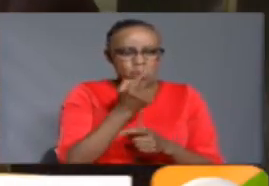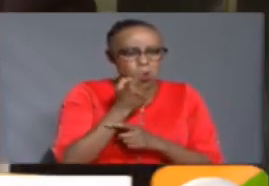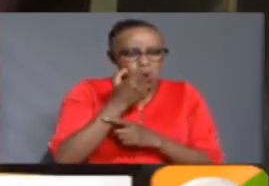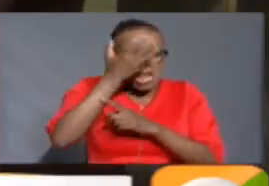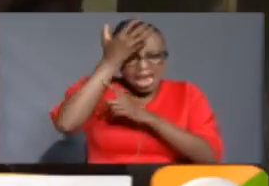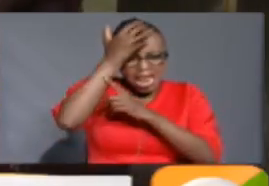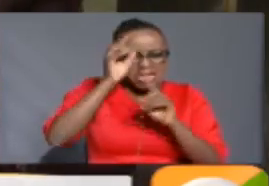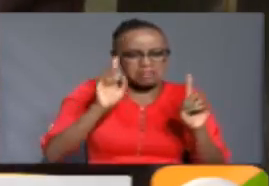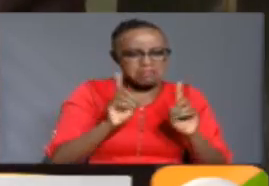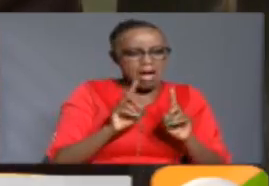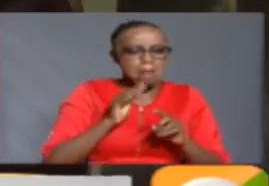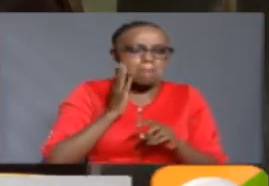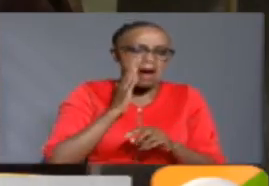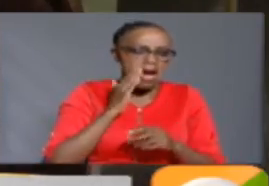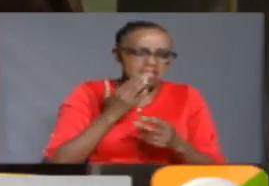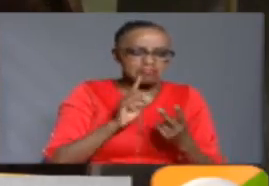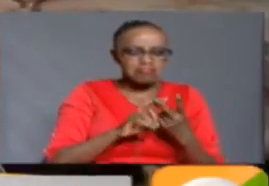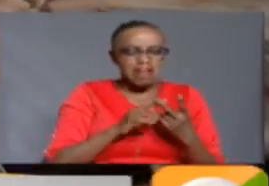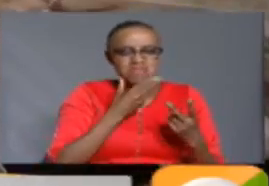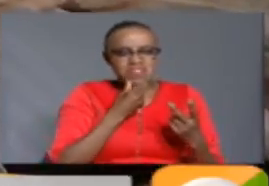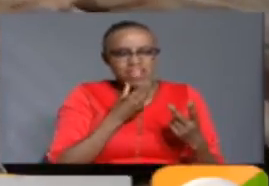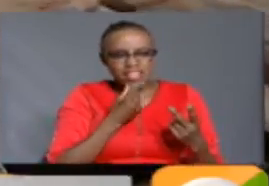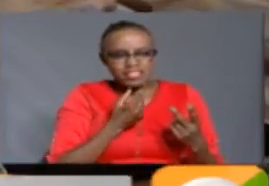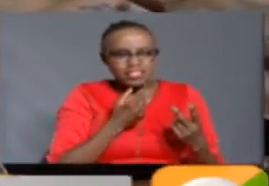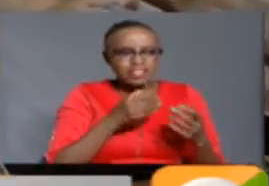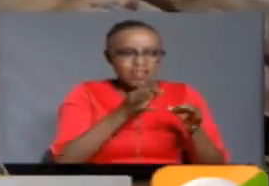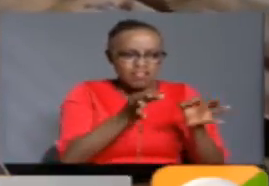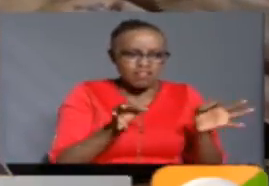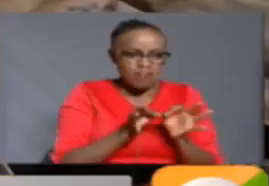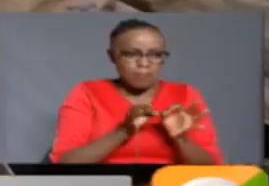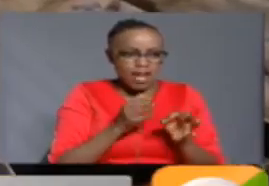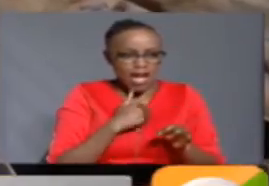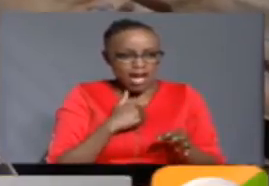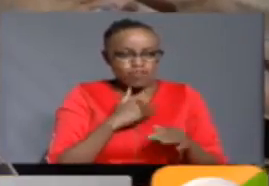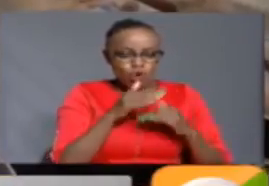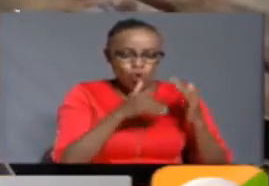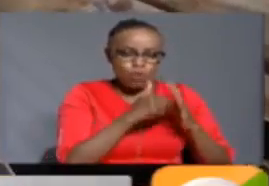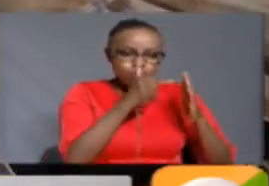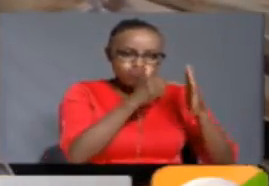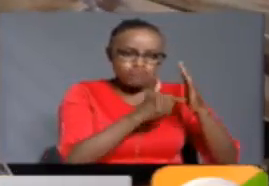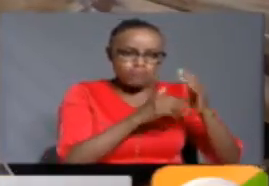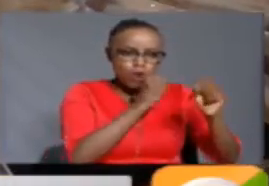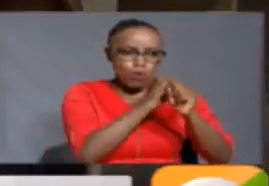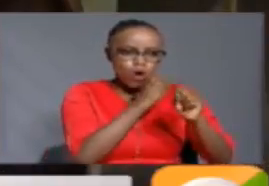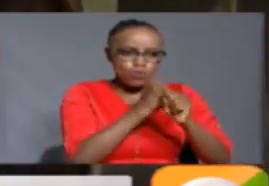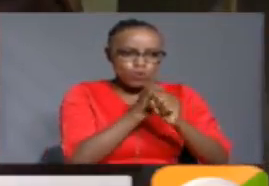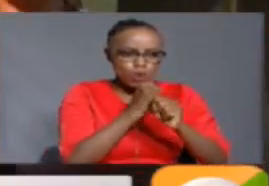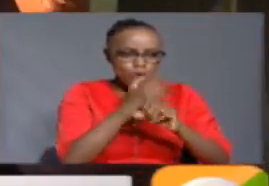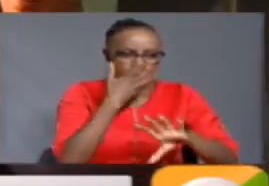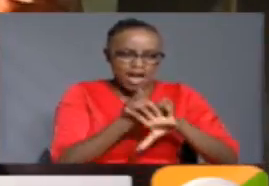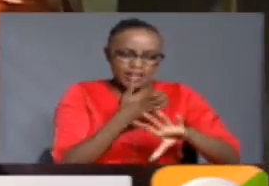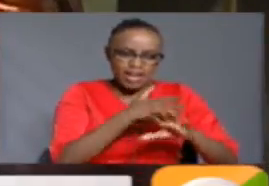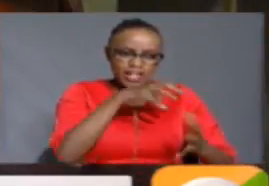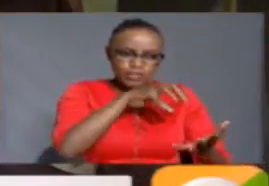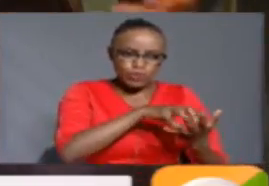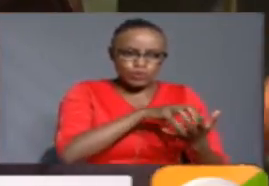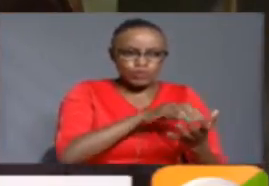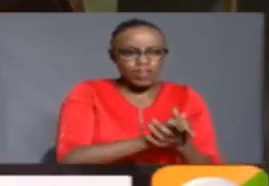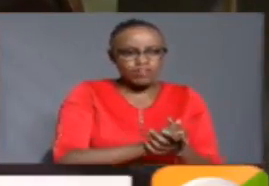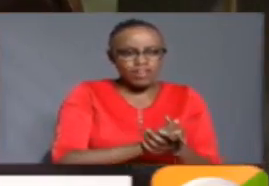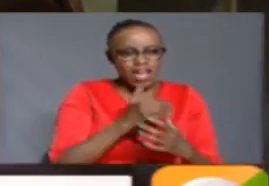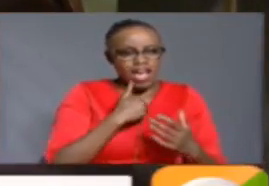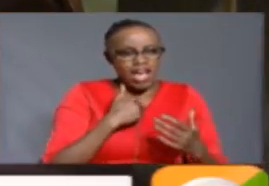nurses. They are mothers, they are fathers, they have families, they have all this. They are working very difficult conditions. Okay. They are working, I